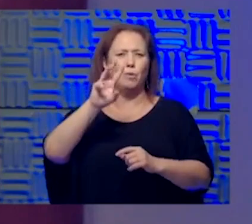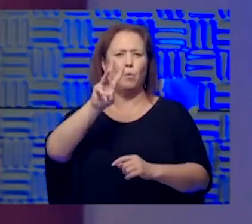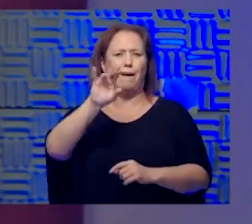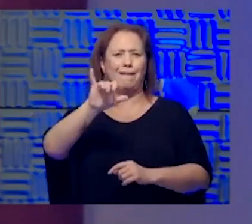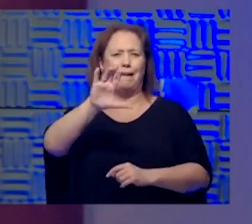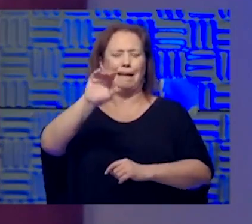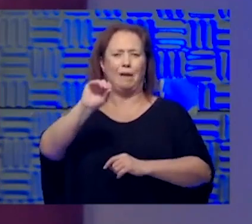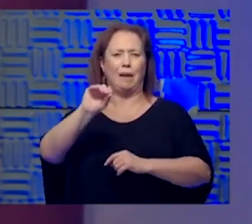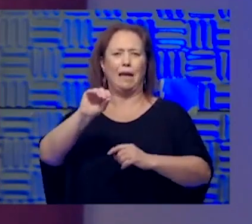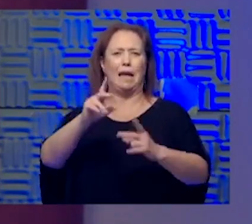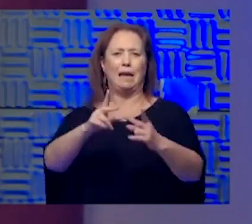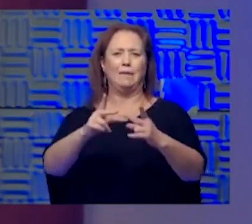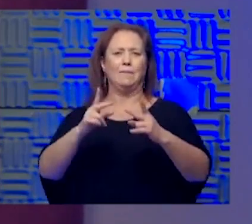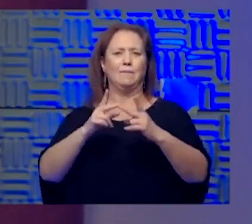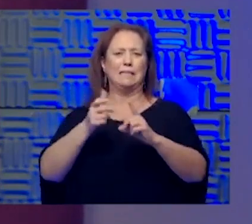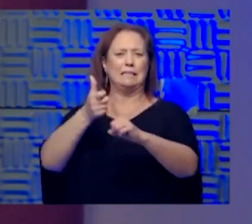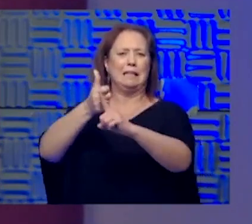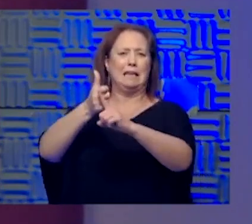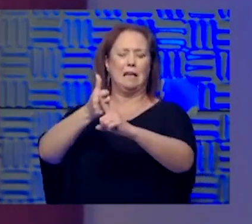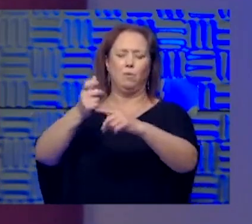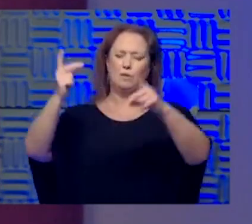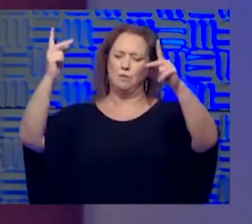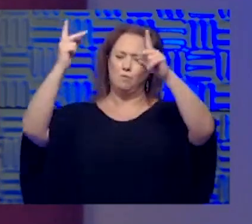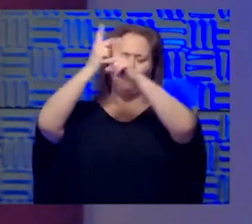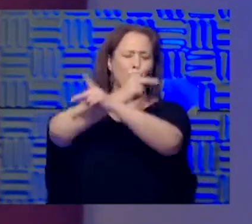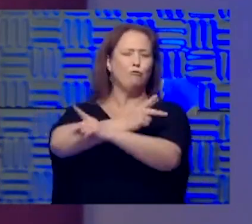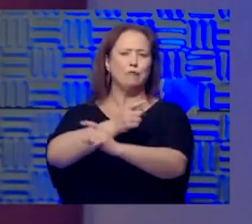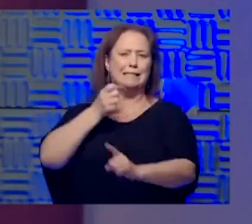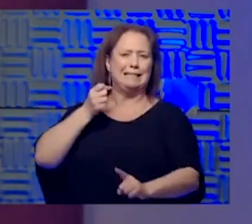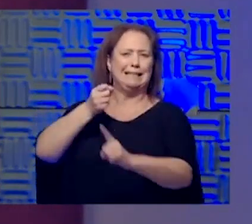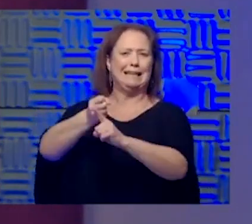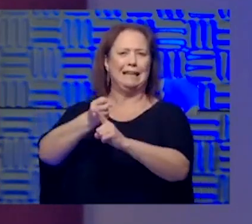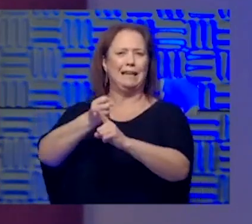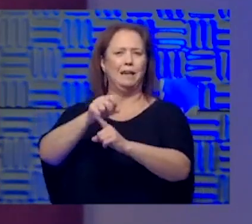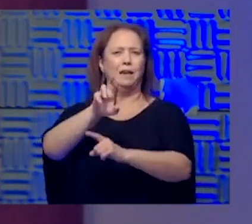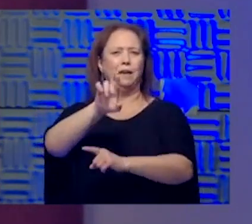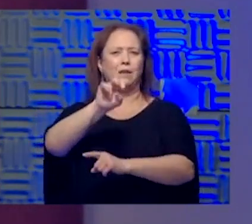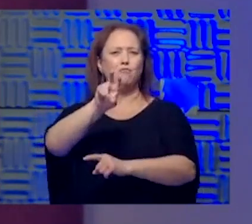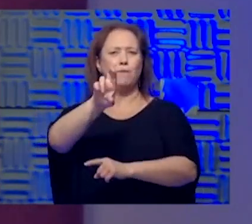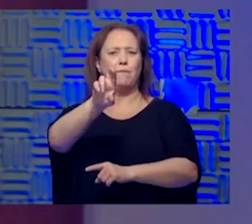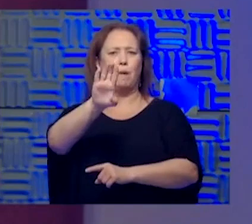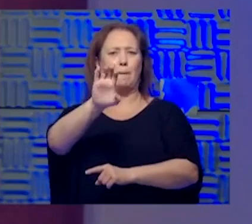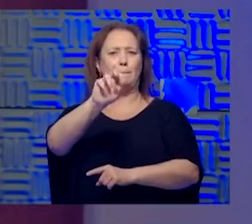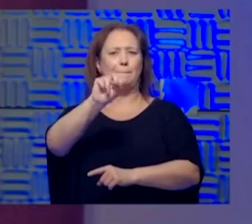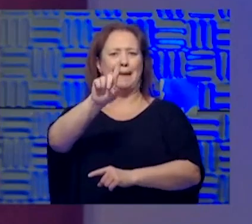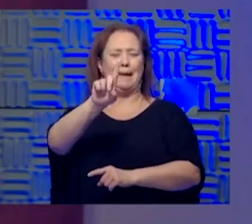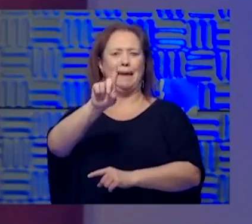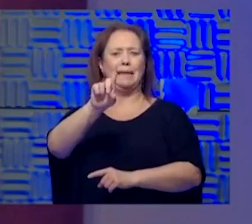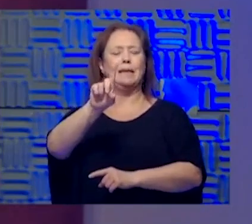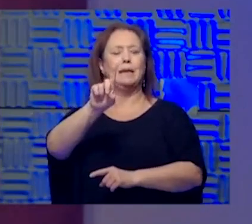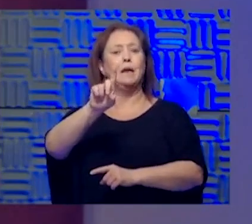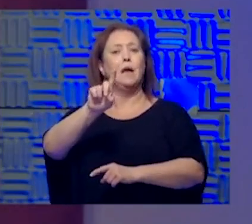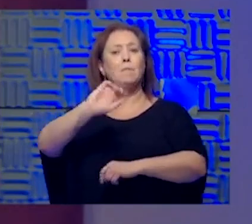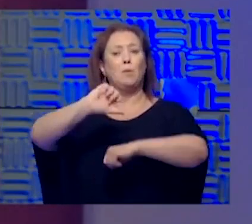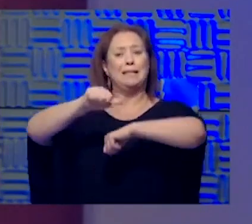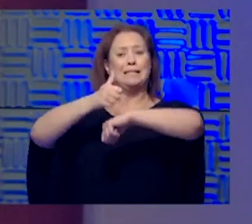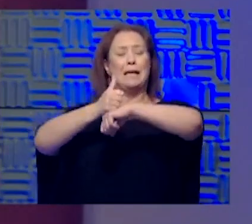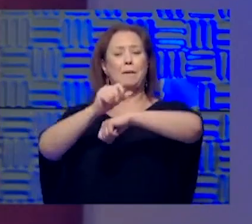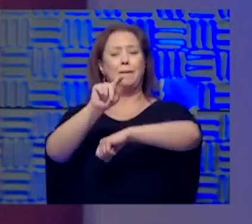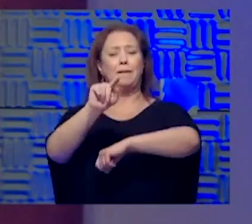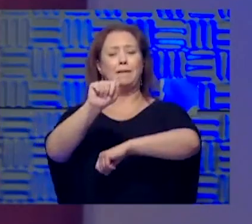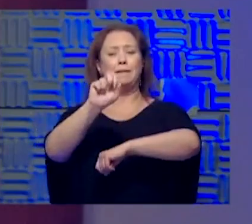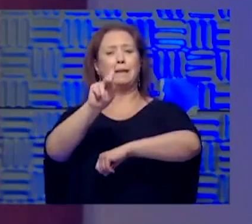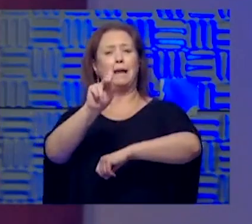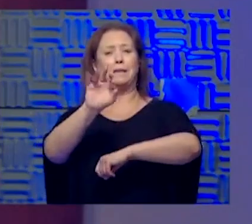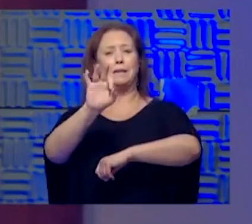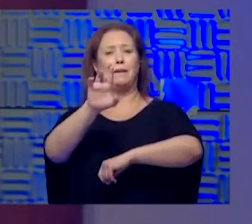was really one of the worst hit in the United States over at Riverbend, but we put a task force in place about a month